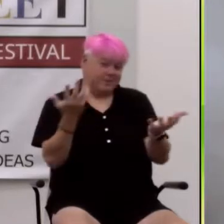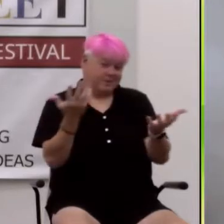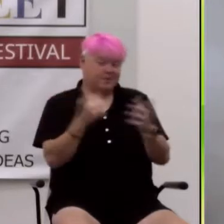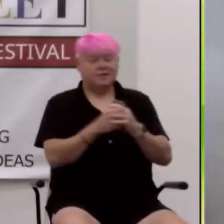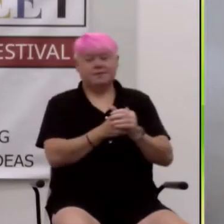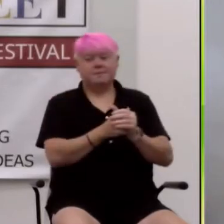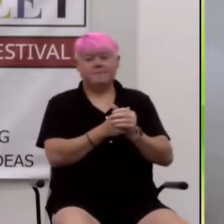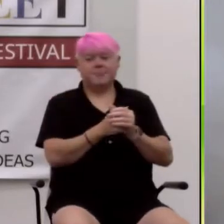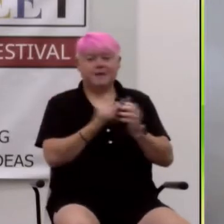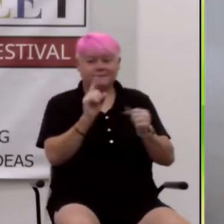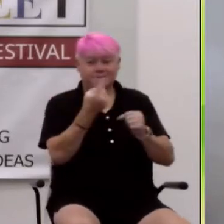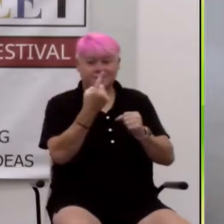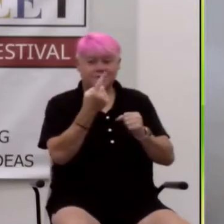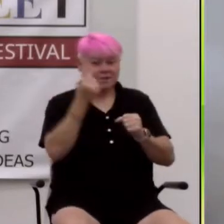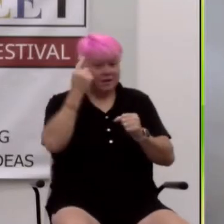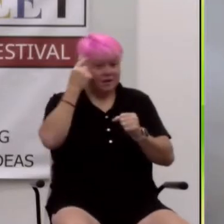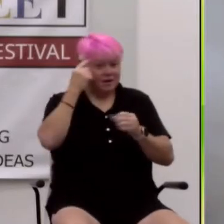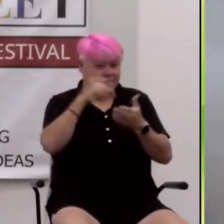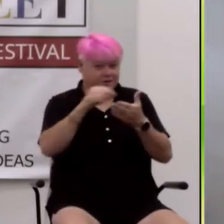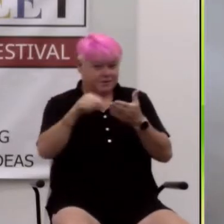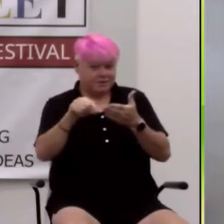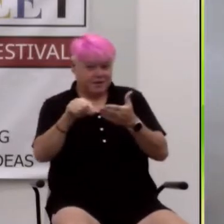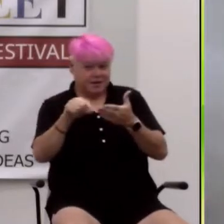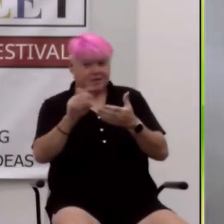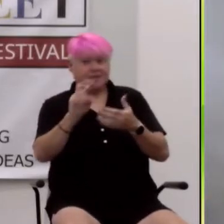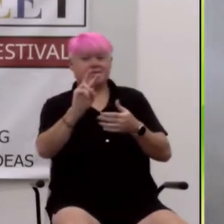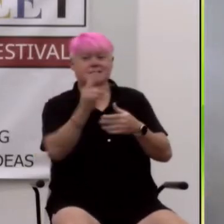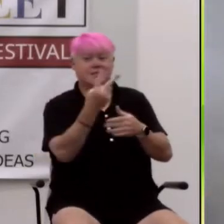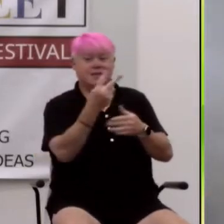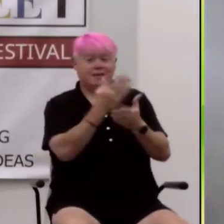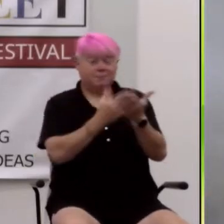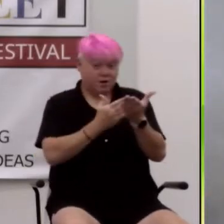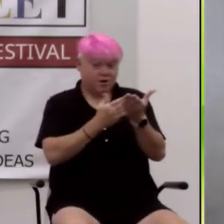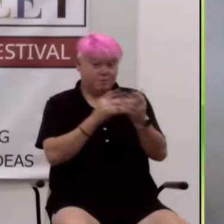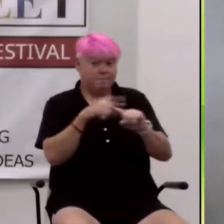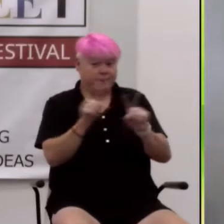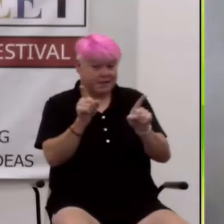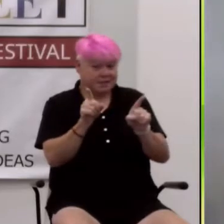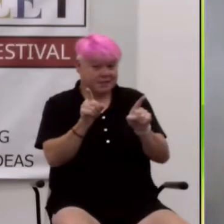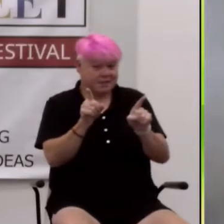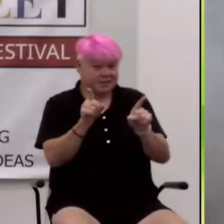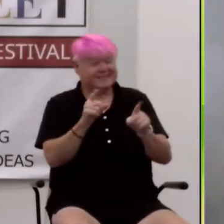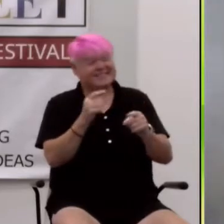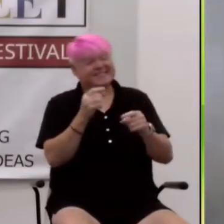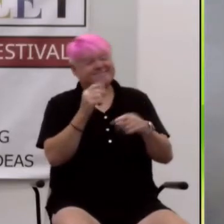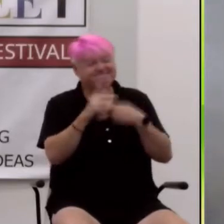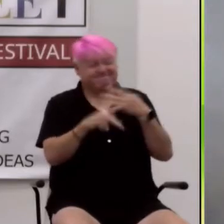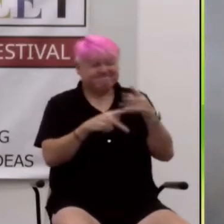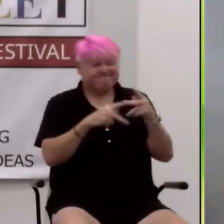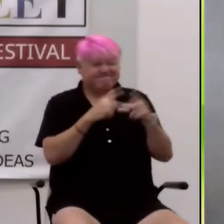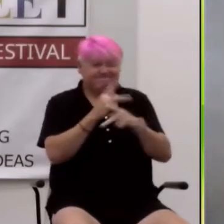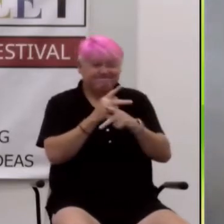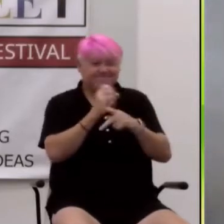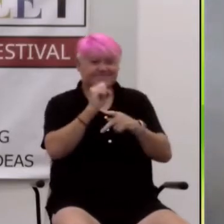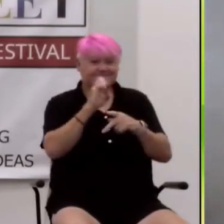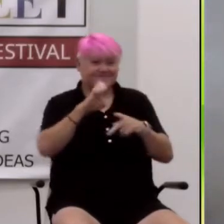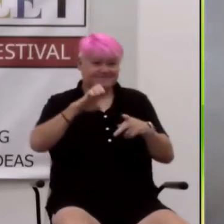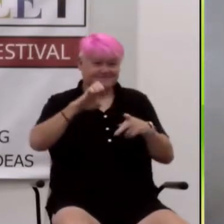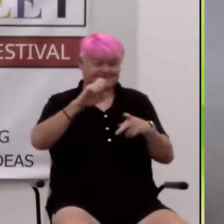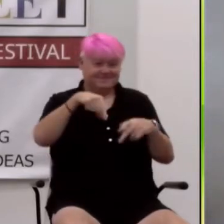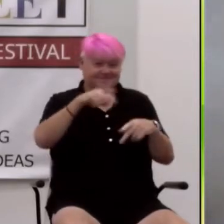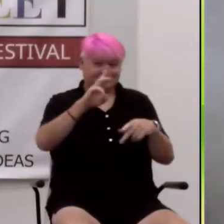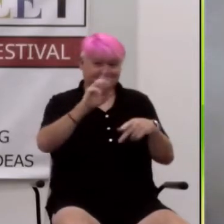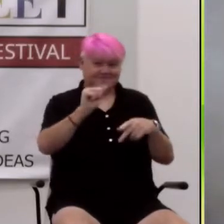At first, I thought I was writing a sequel, and it is a sequel, but there